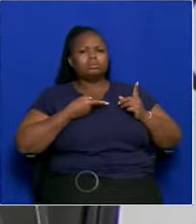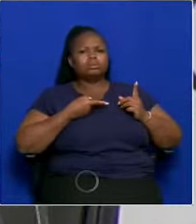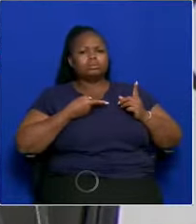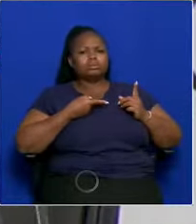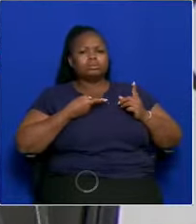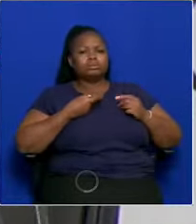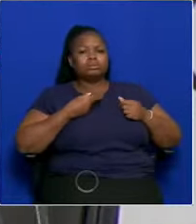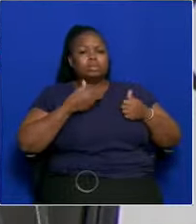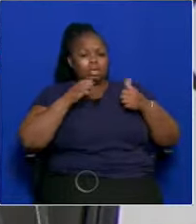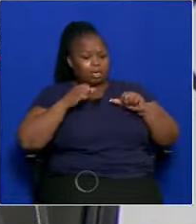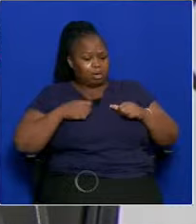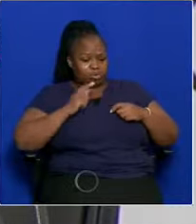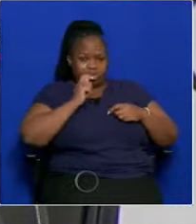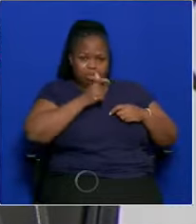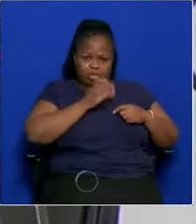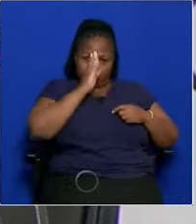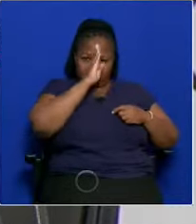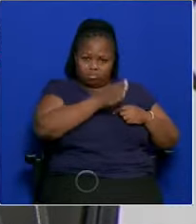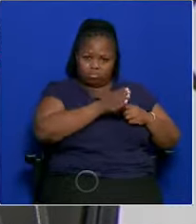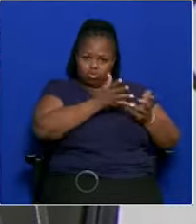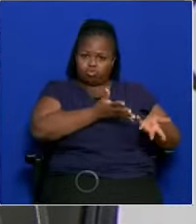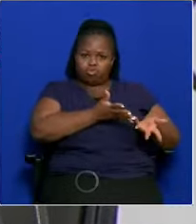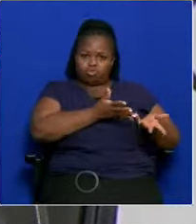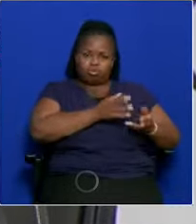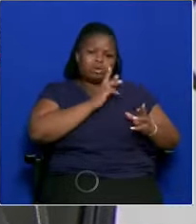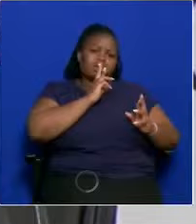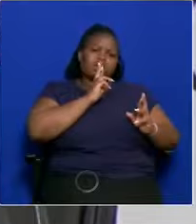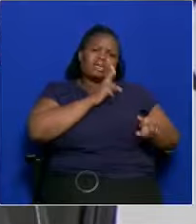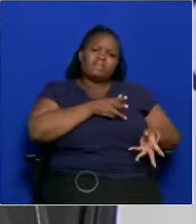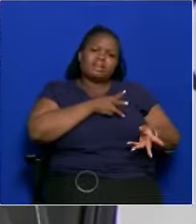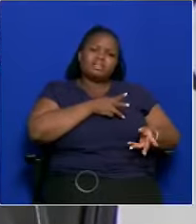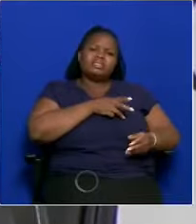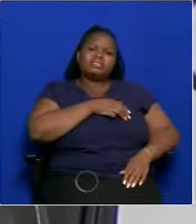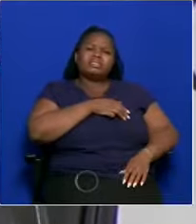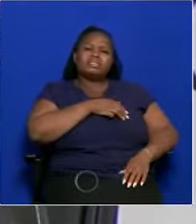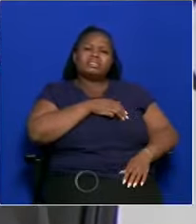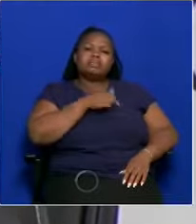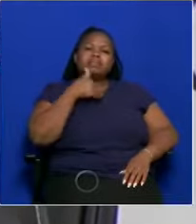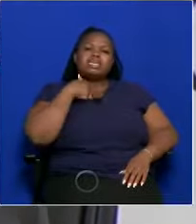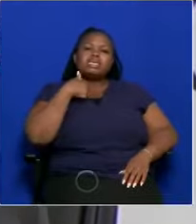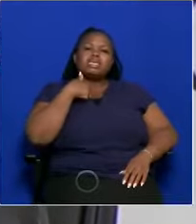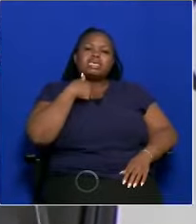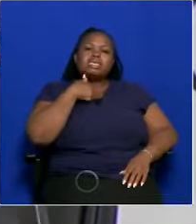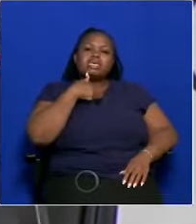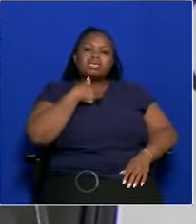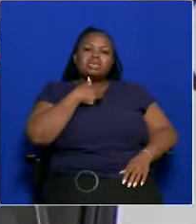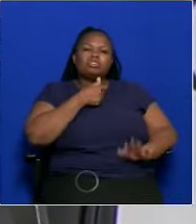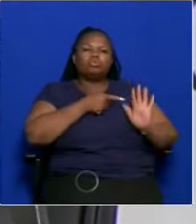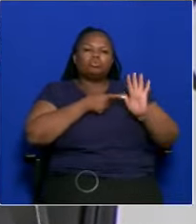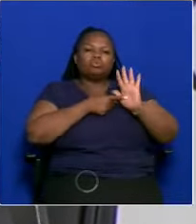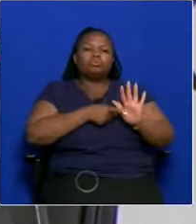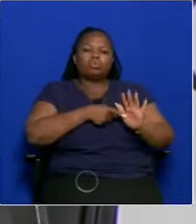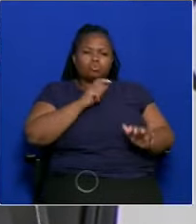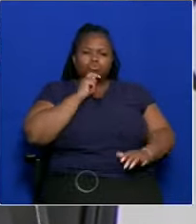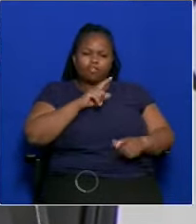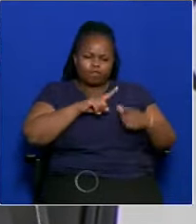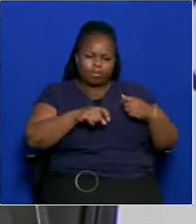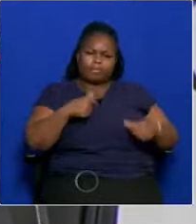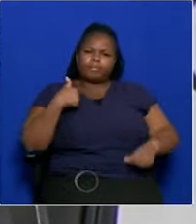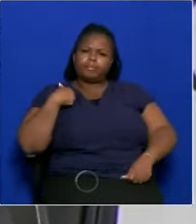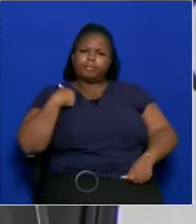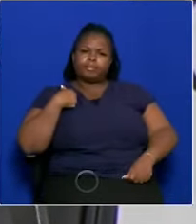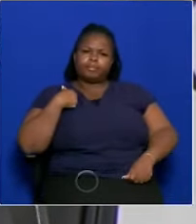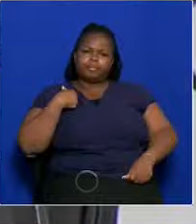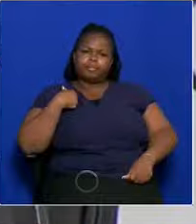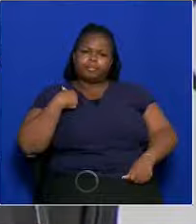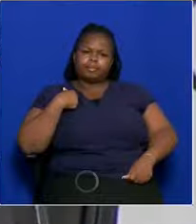in. And the reference there is me, to show to him is coming from me. That is